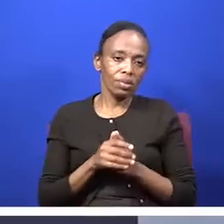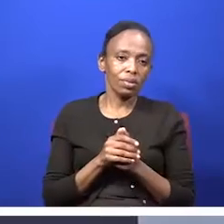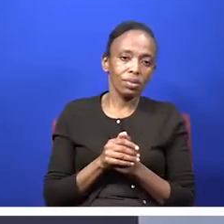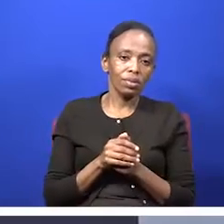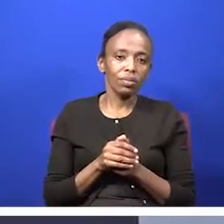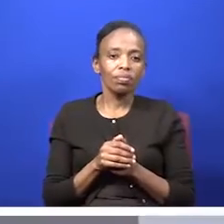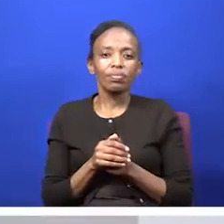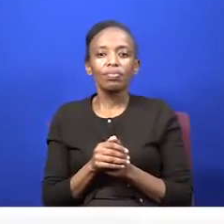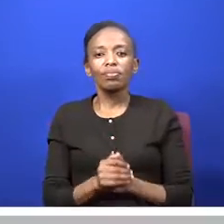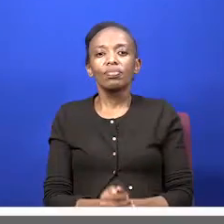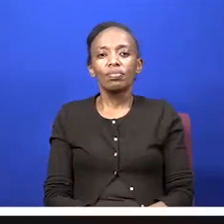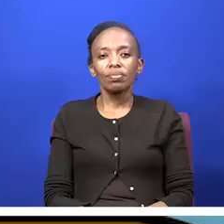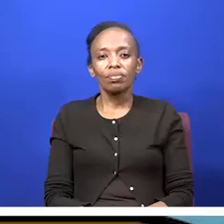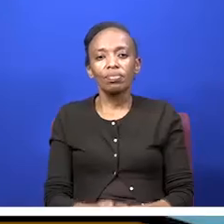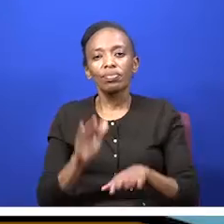Lord.